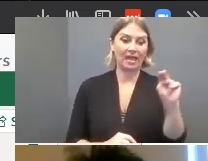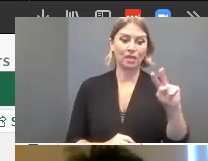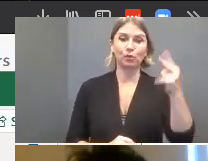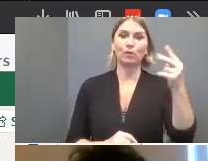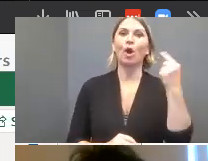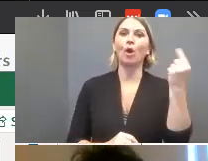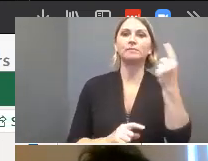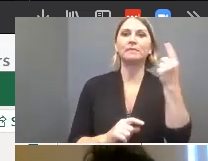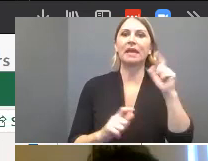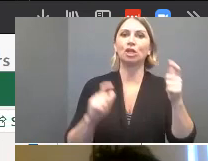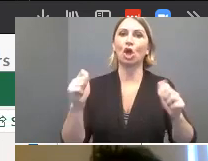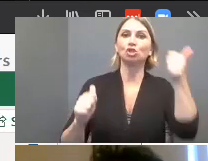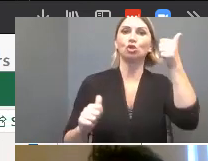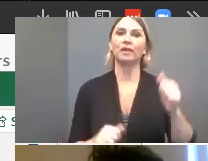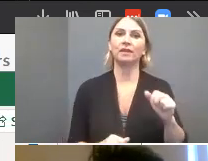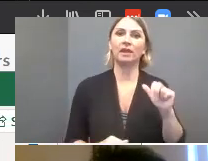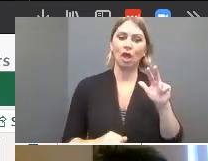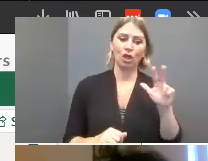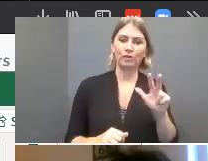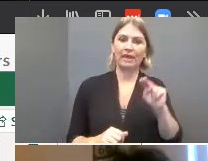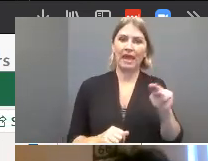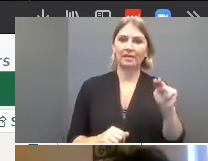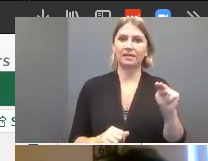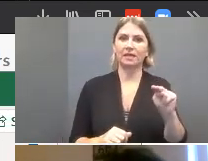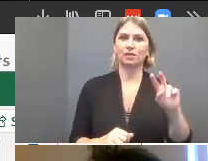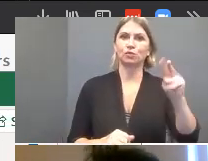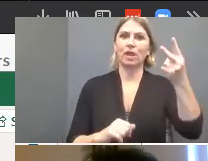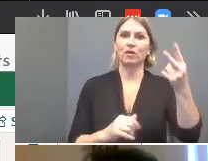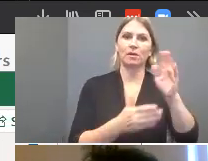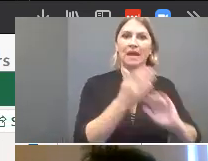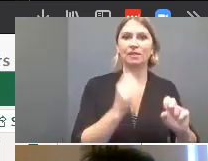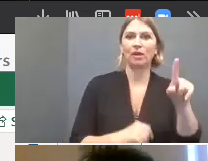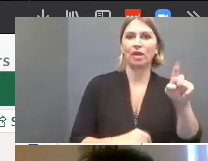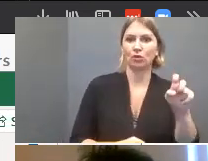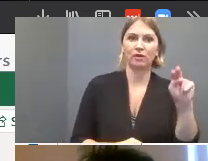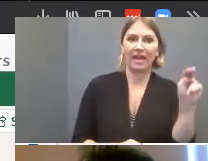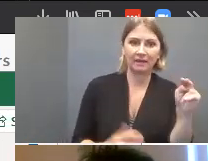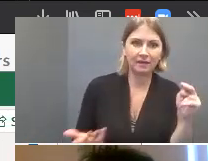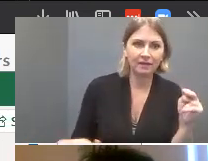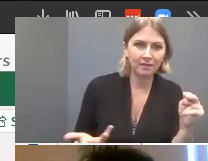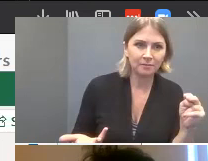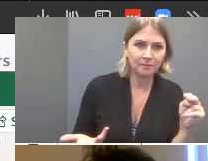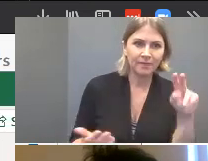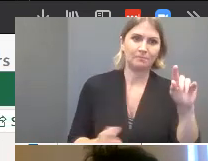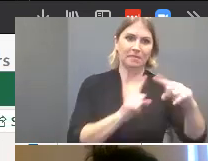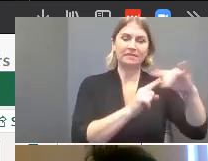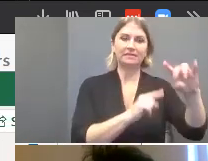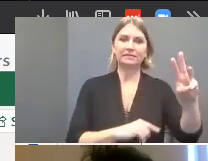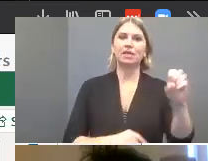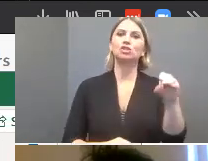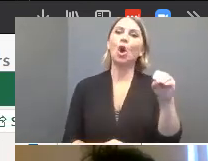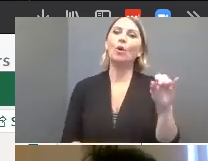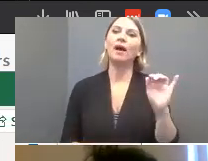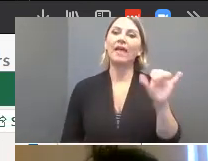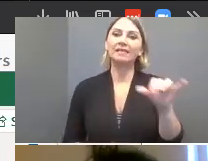be larger than 3n squared minus 100 of n, because we are subtracting something from it. Right. So in essence, this is